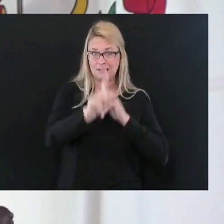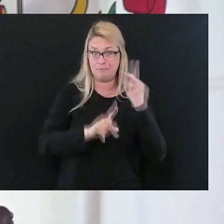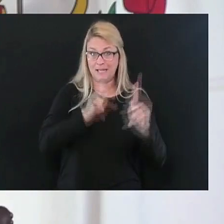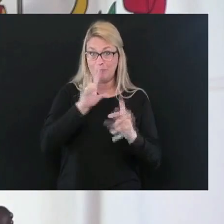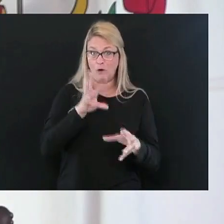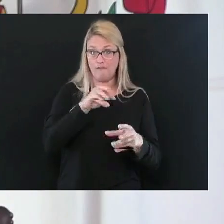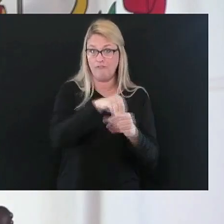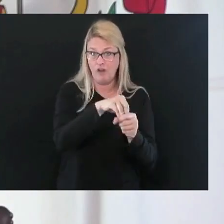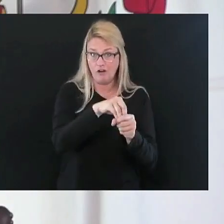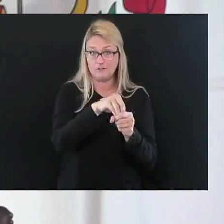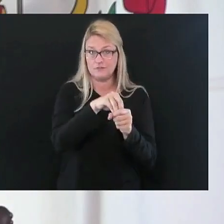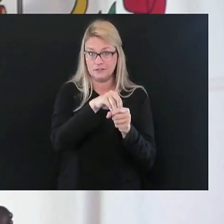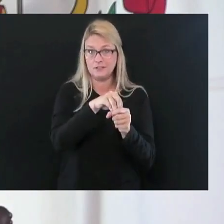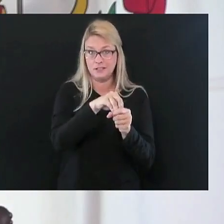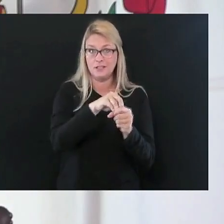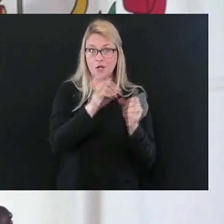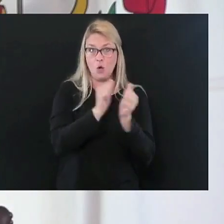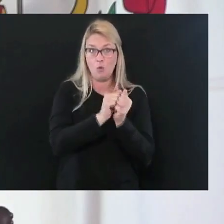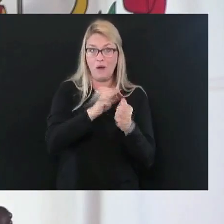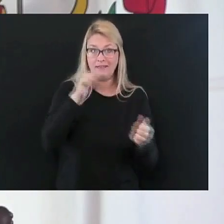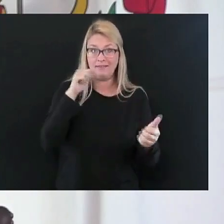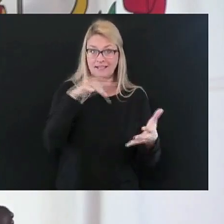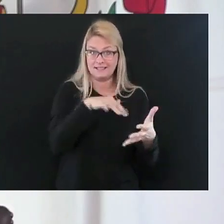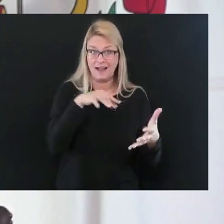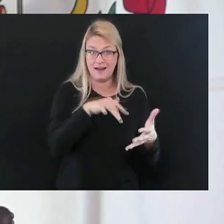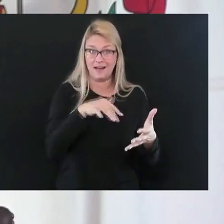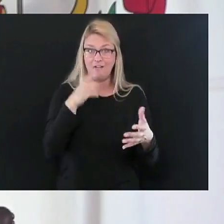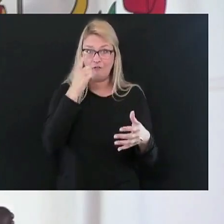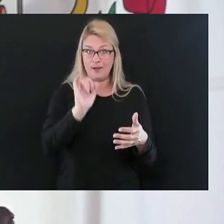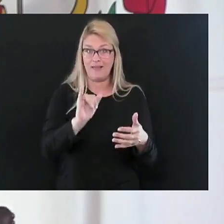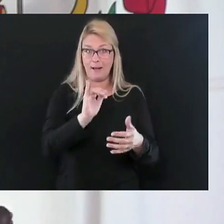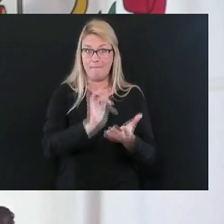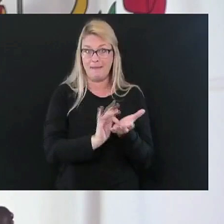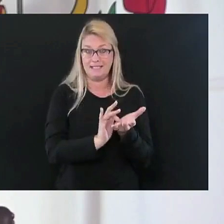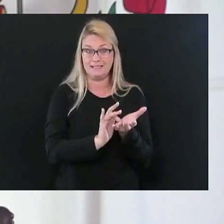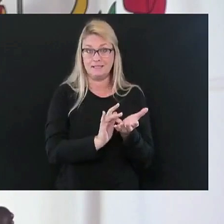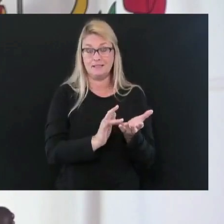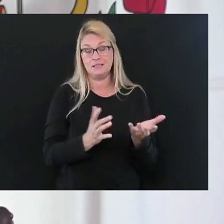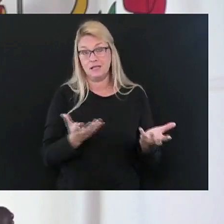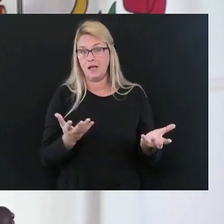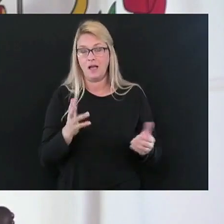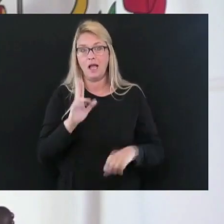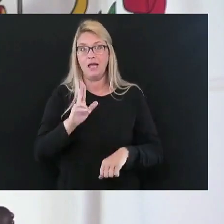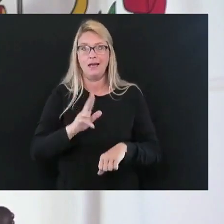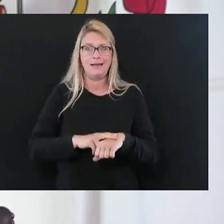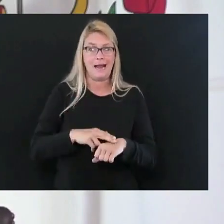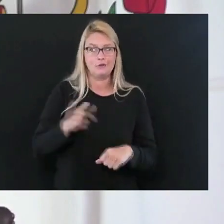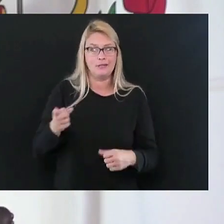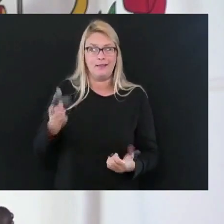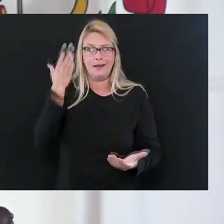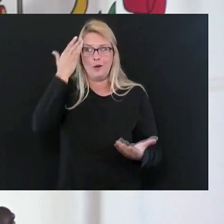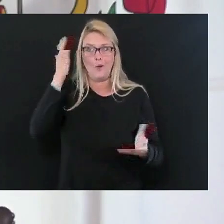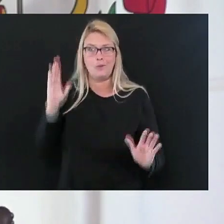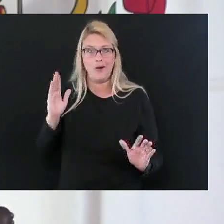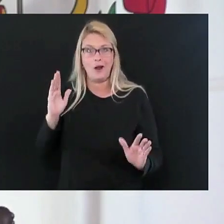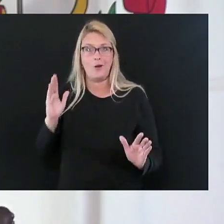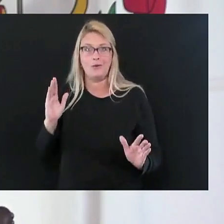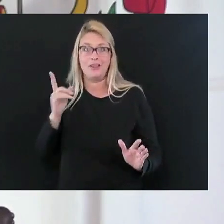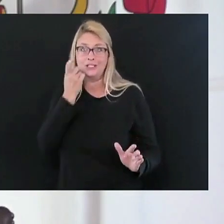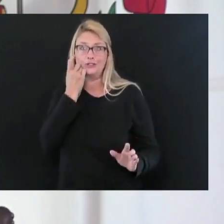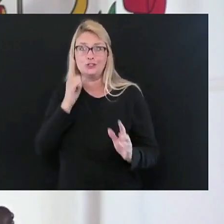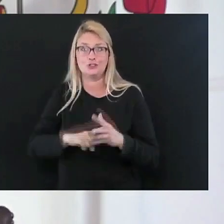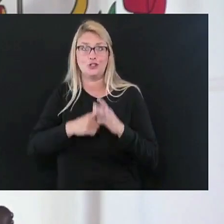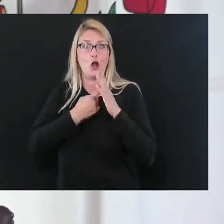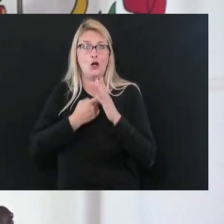the U.S. and other countries, but they don't know how long it'll last. Naturally, they wouldn't, because, they've